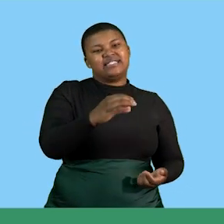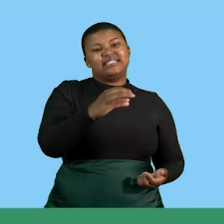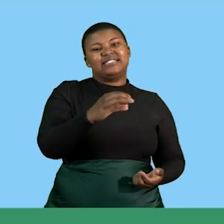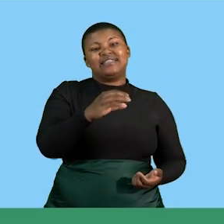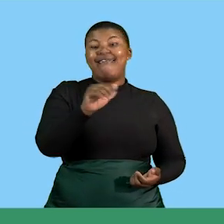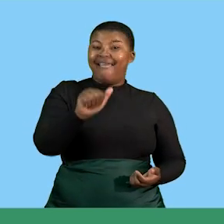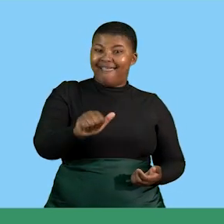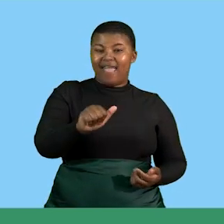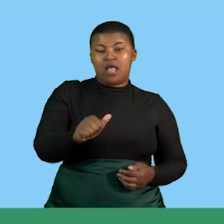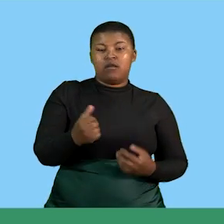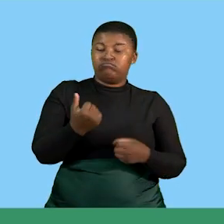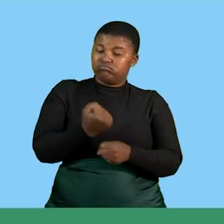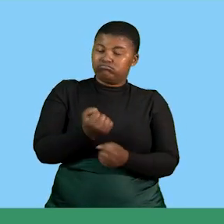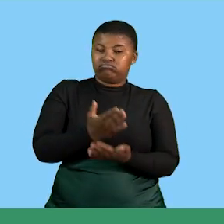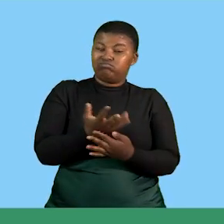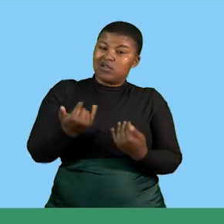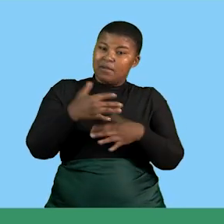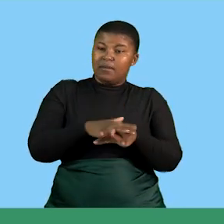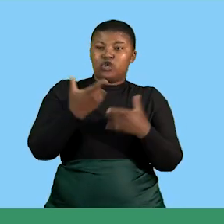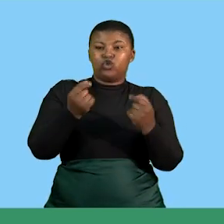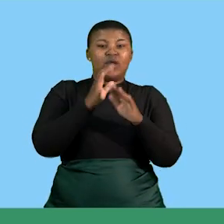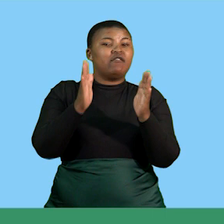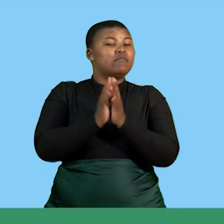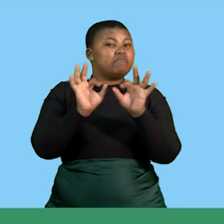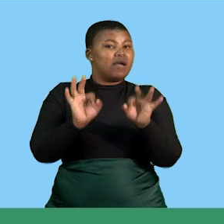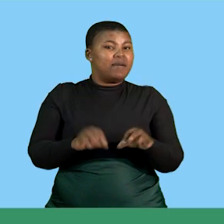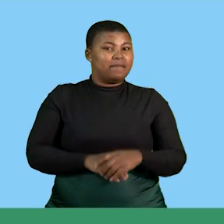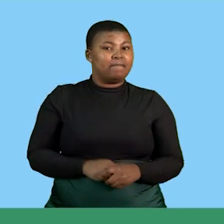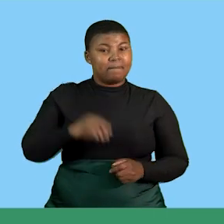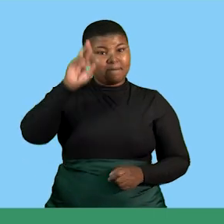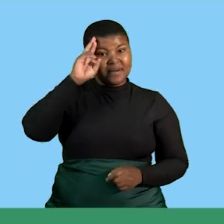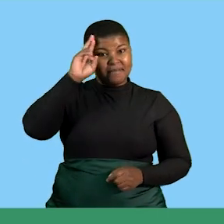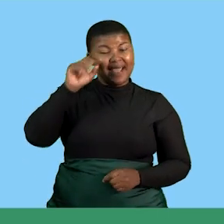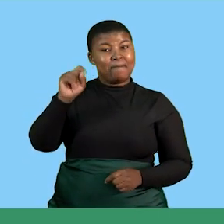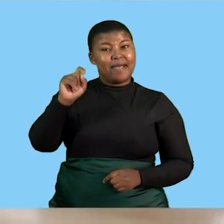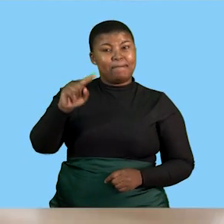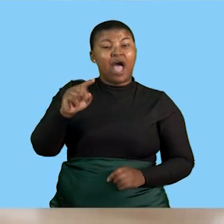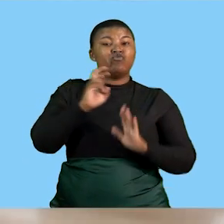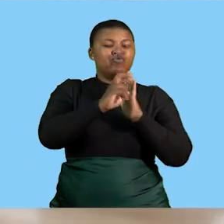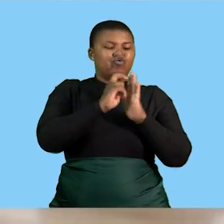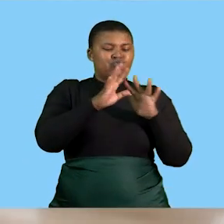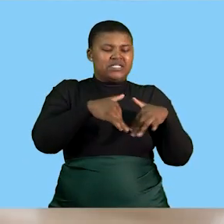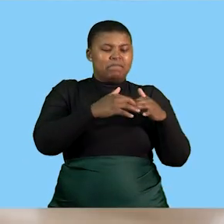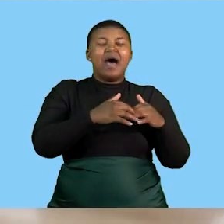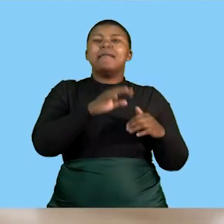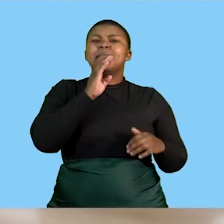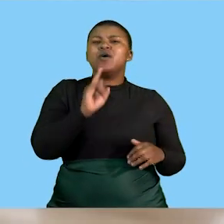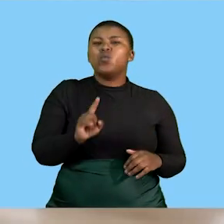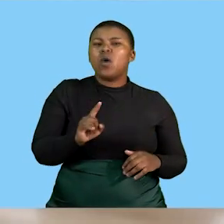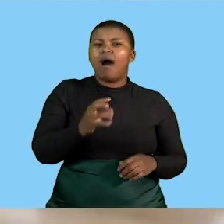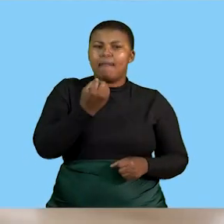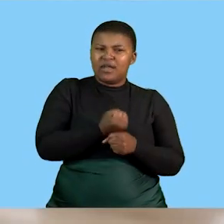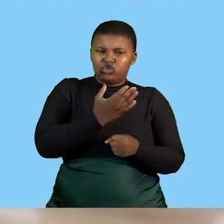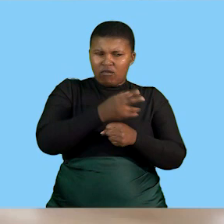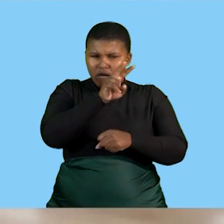Credit Act is implemented correctly. So remember, when it's a body that makes rules and regulation to monitor